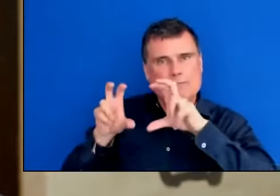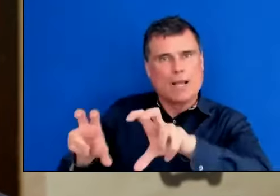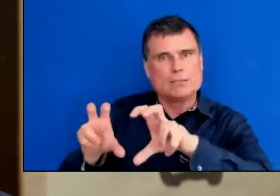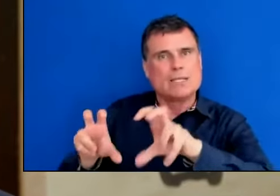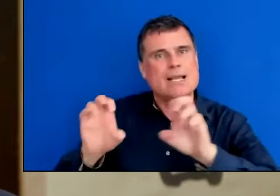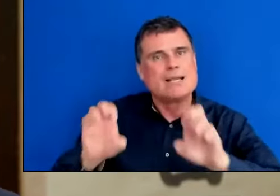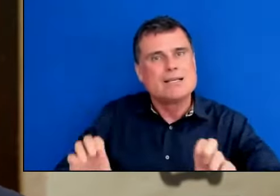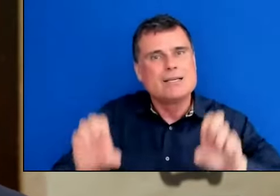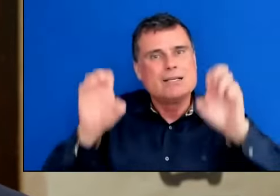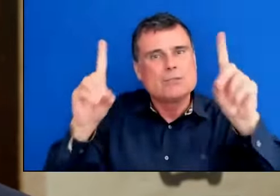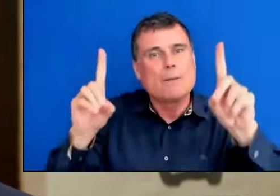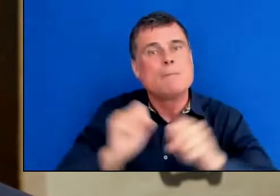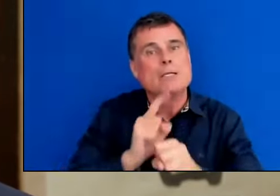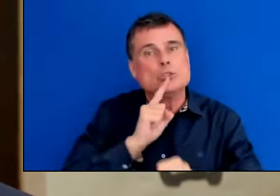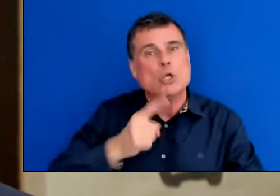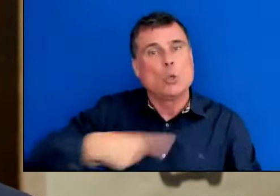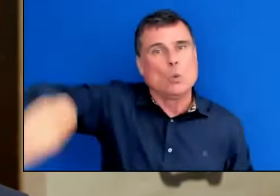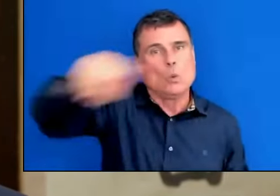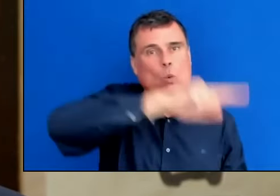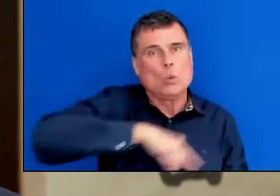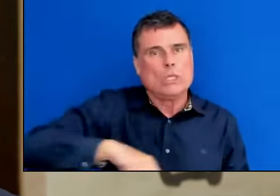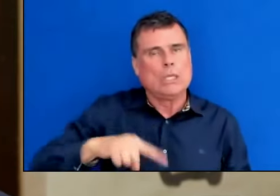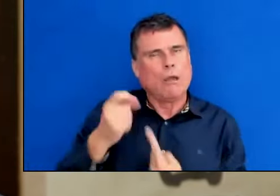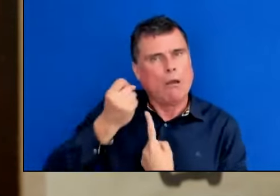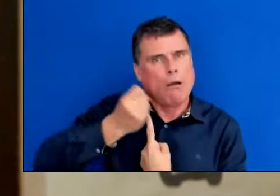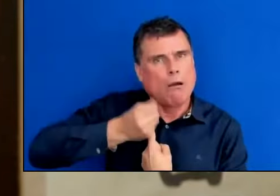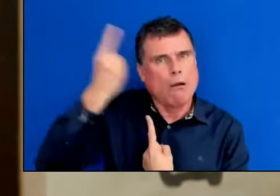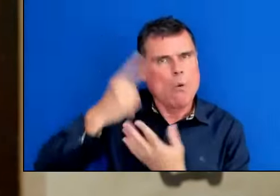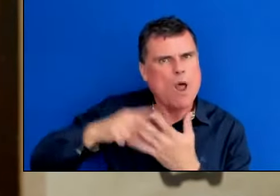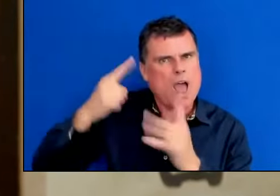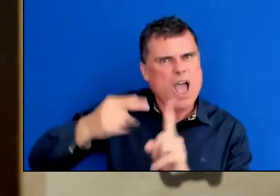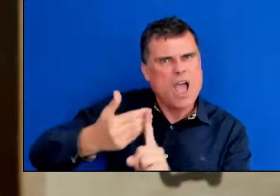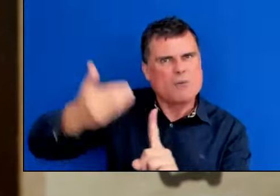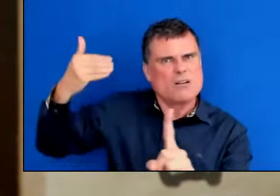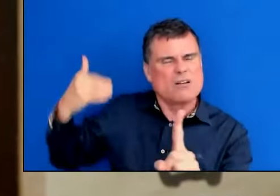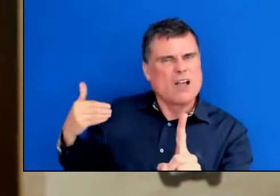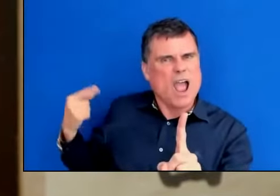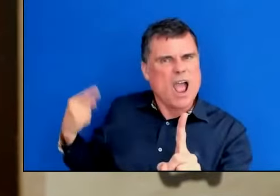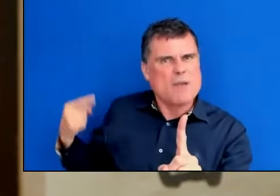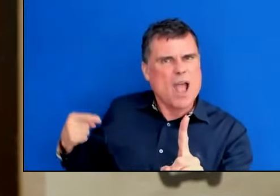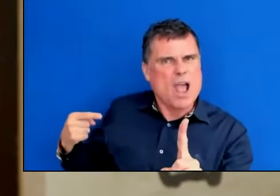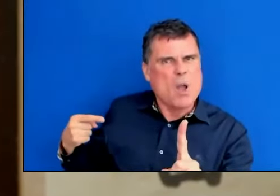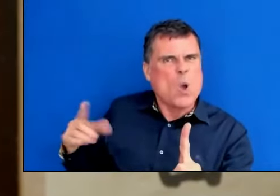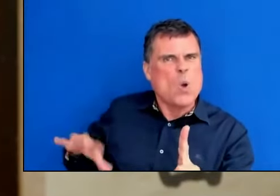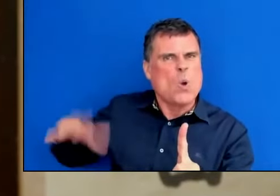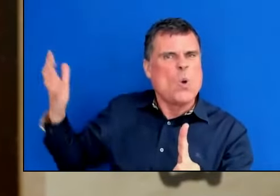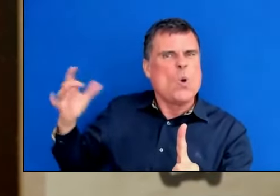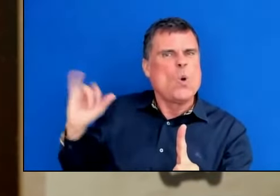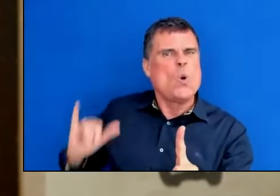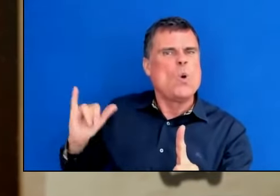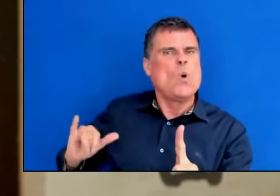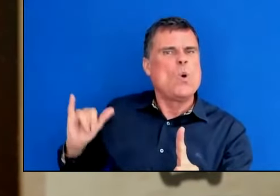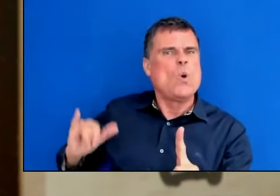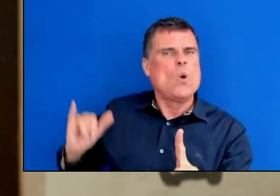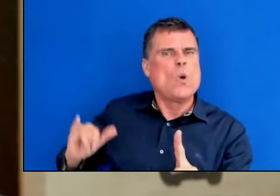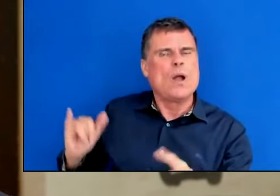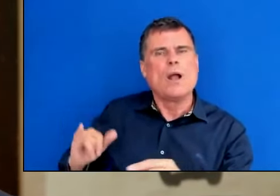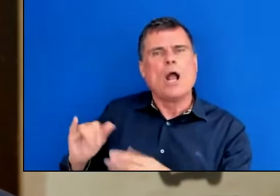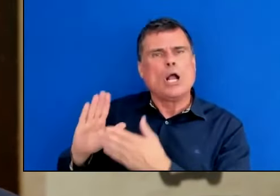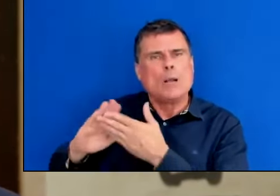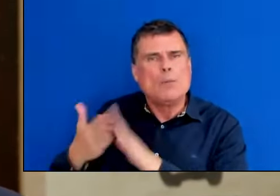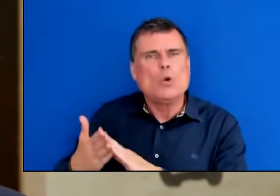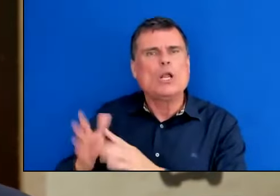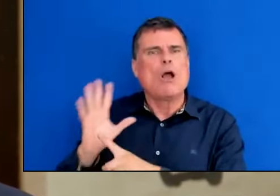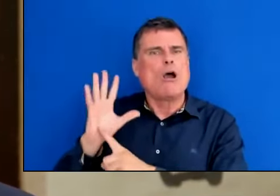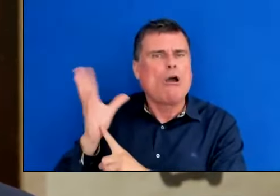in education. That means ensuring that there is a monument to understanding what has happened in a physical, tangible way as a legacy